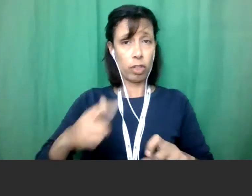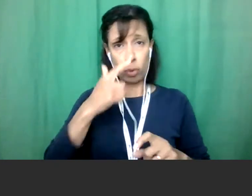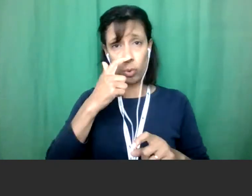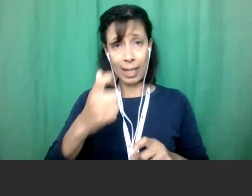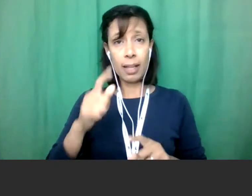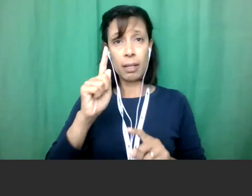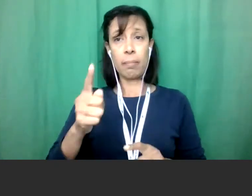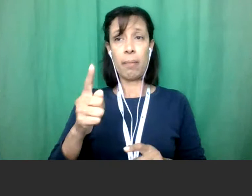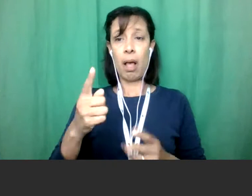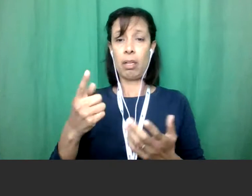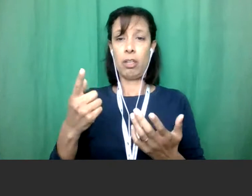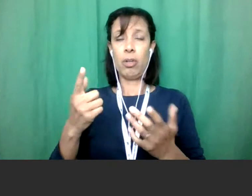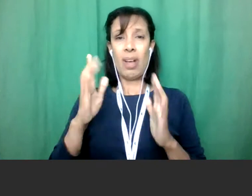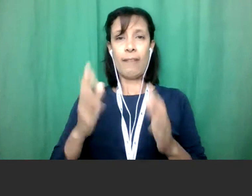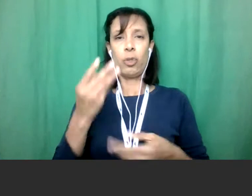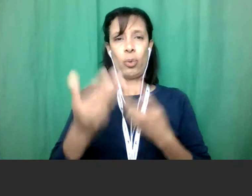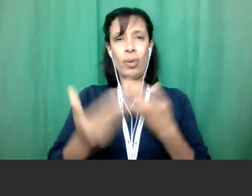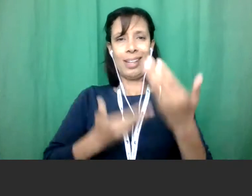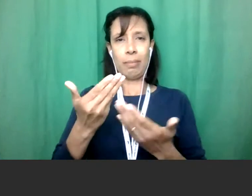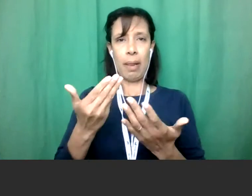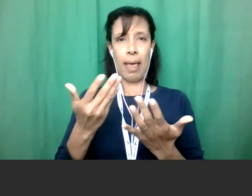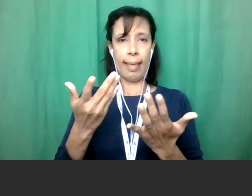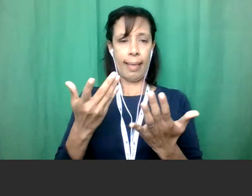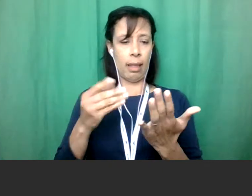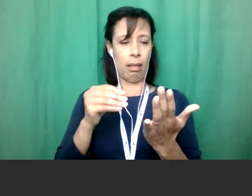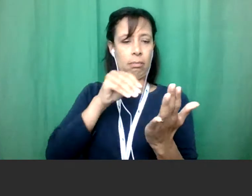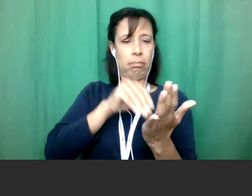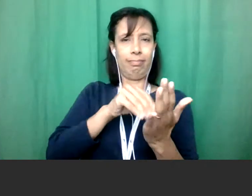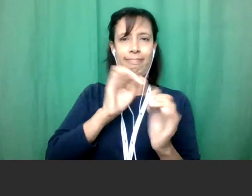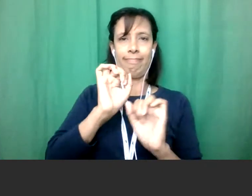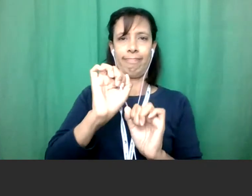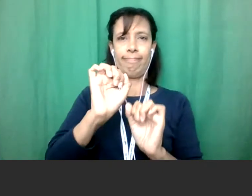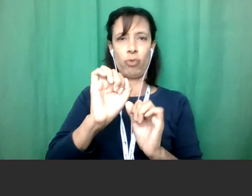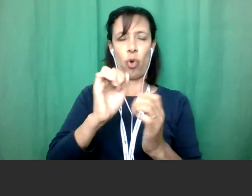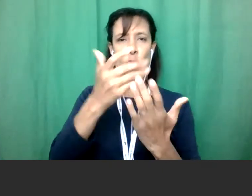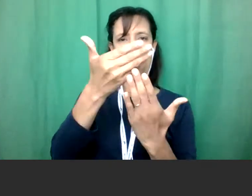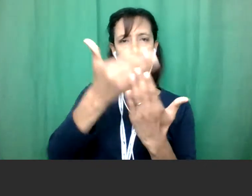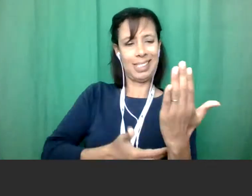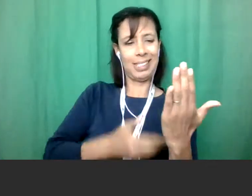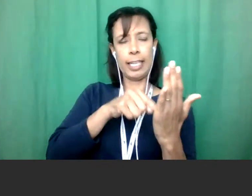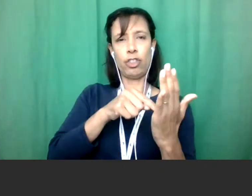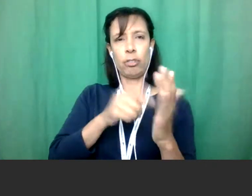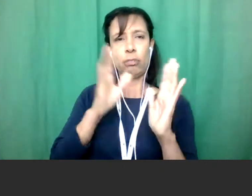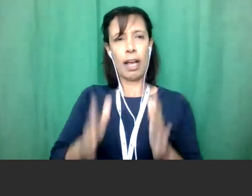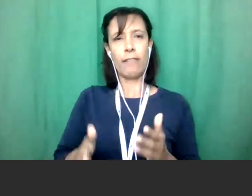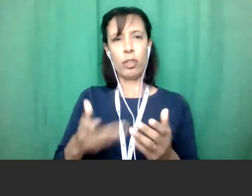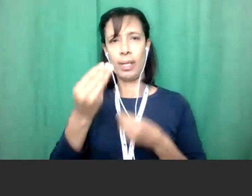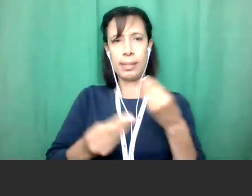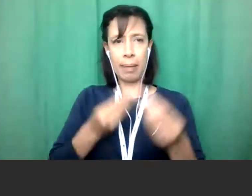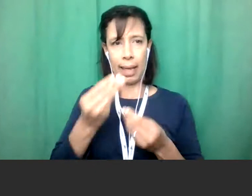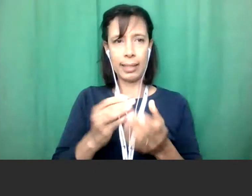That's the answer to that question. So yeah, but you would also, as part of your